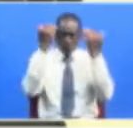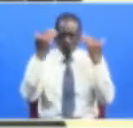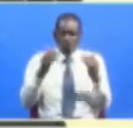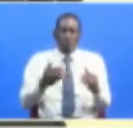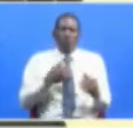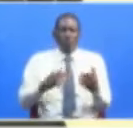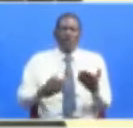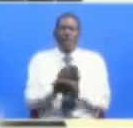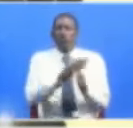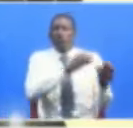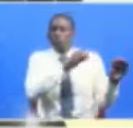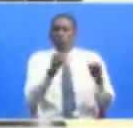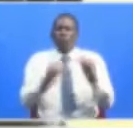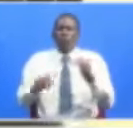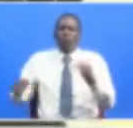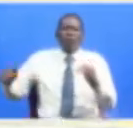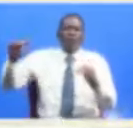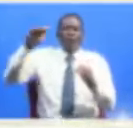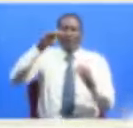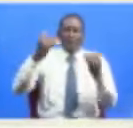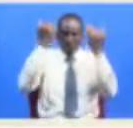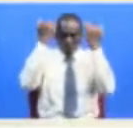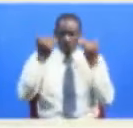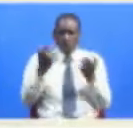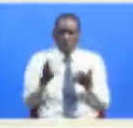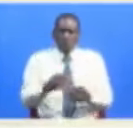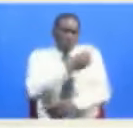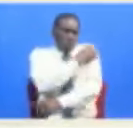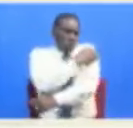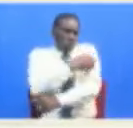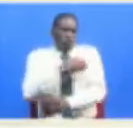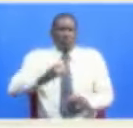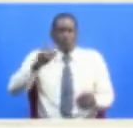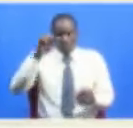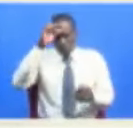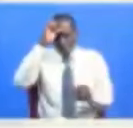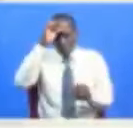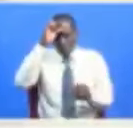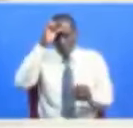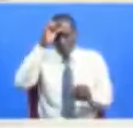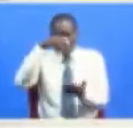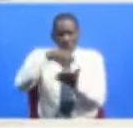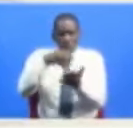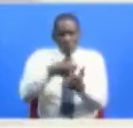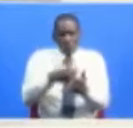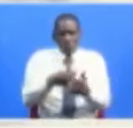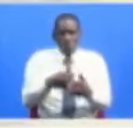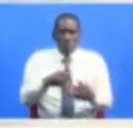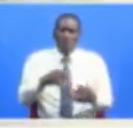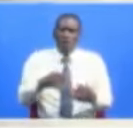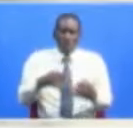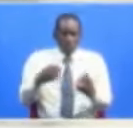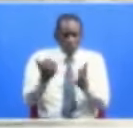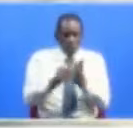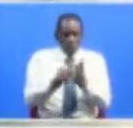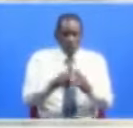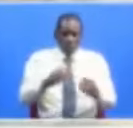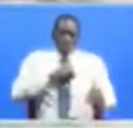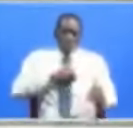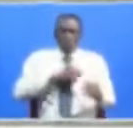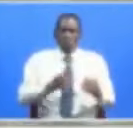the constitution establishes hierarchy of courts. The hospital and the county government are embroiled in a tussle over the ownership